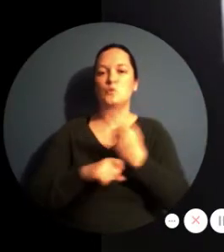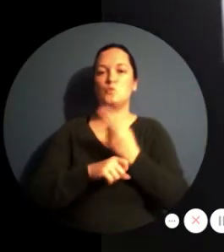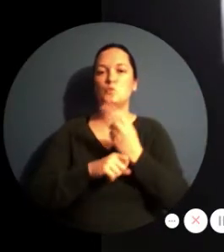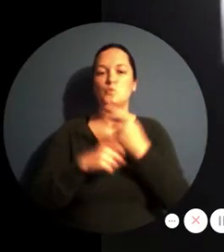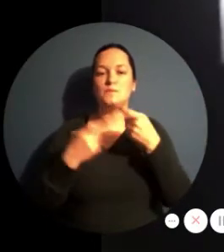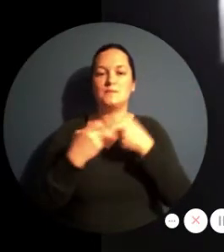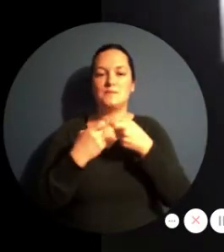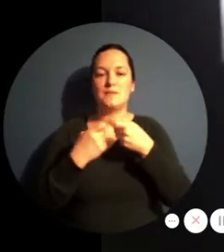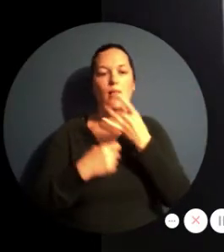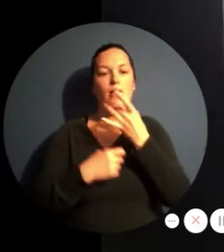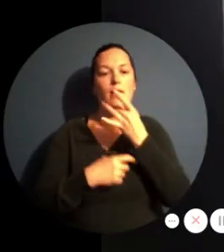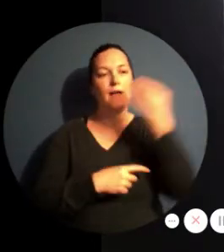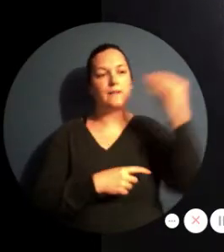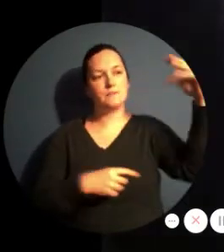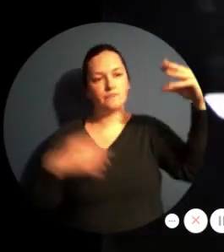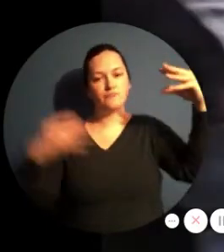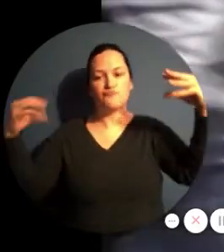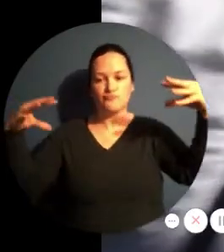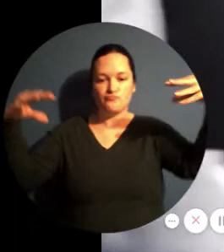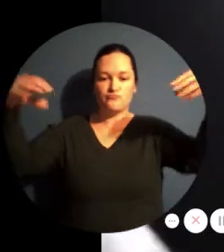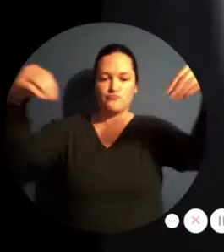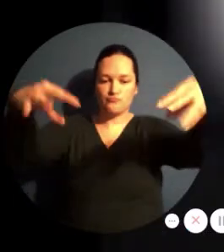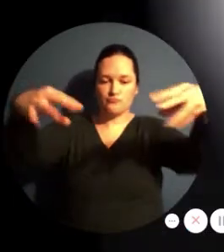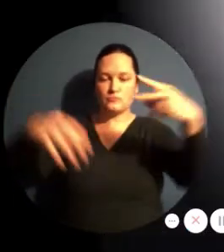torches can be used to process the scene.